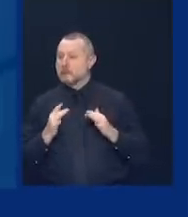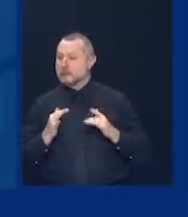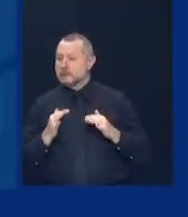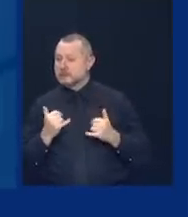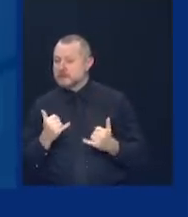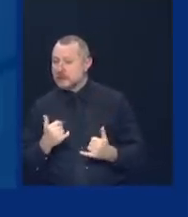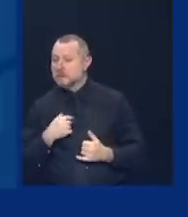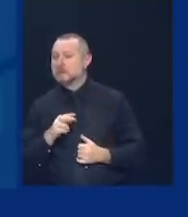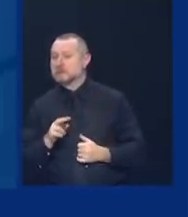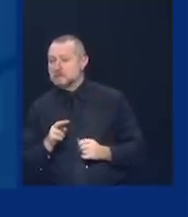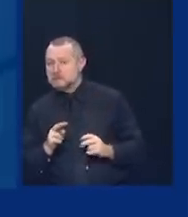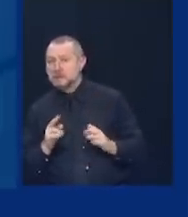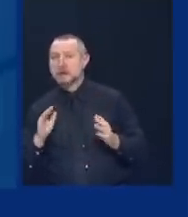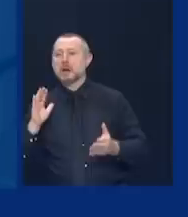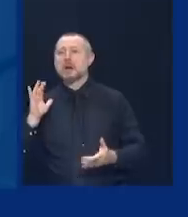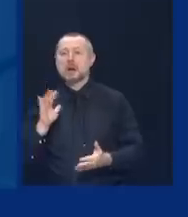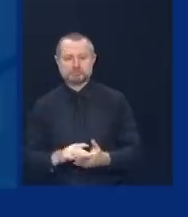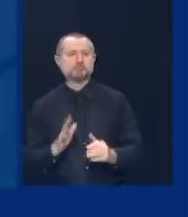now back to normal.